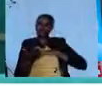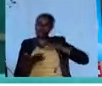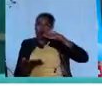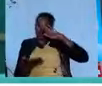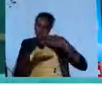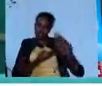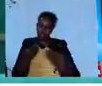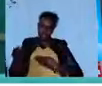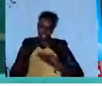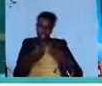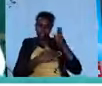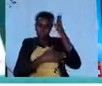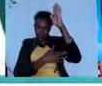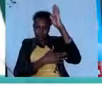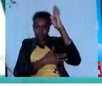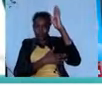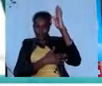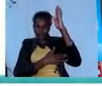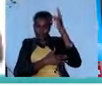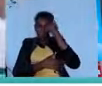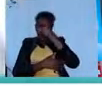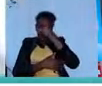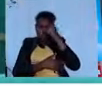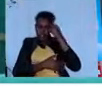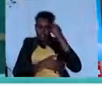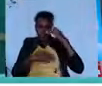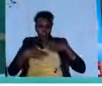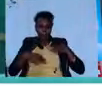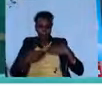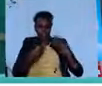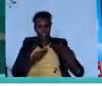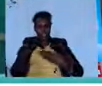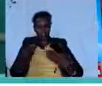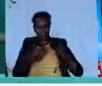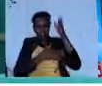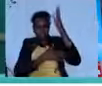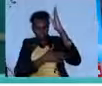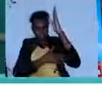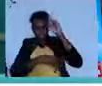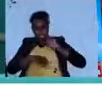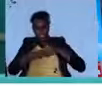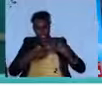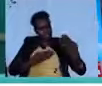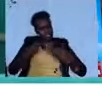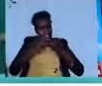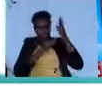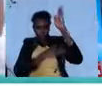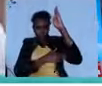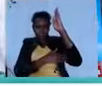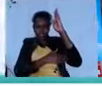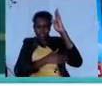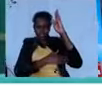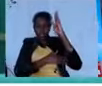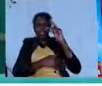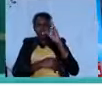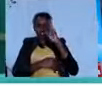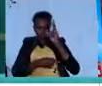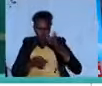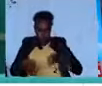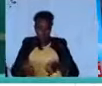to serve the Lord. Because those who serve the Lord, when you serve the Lord, it is like a two-way